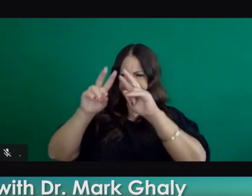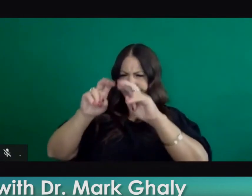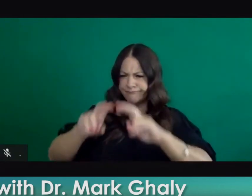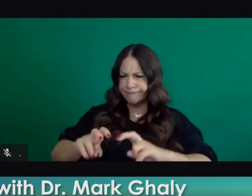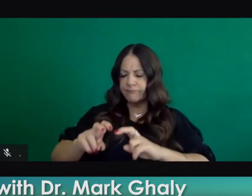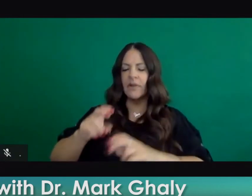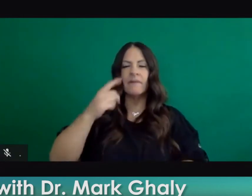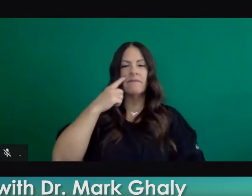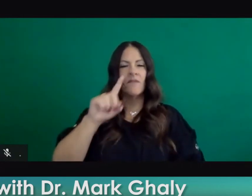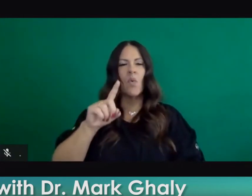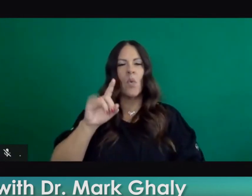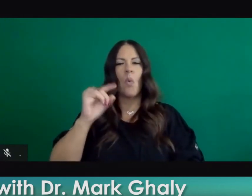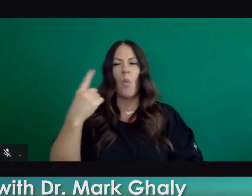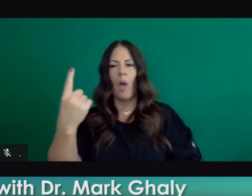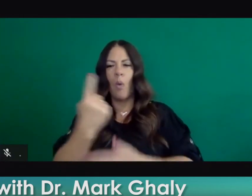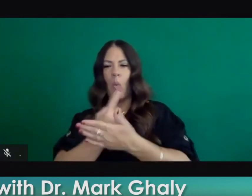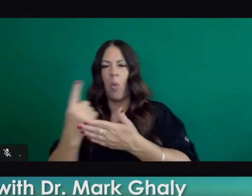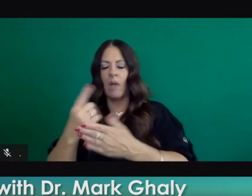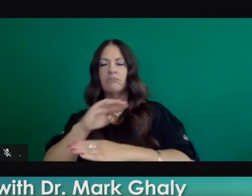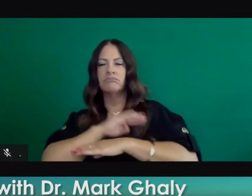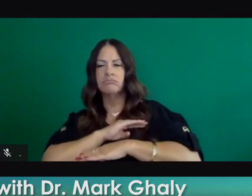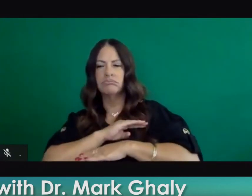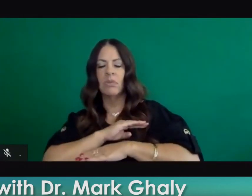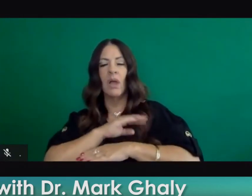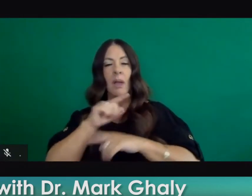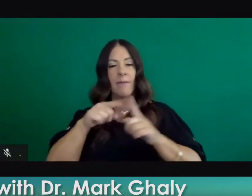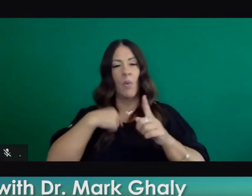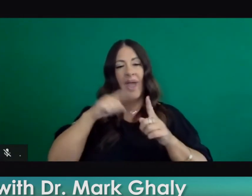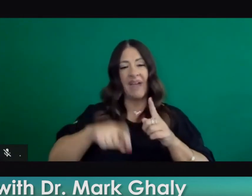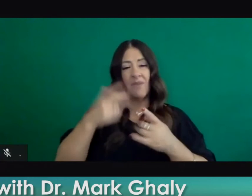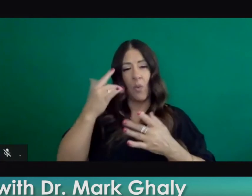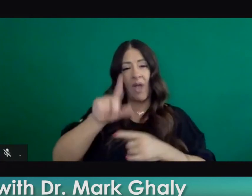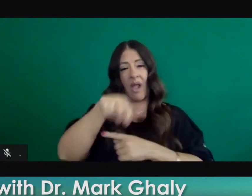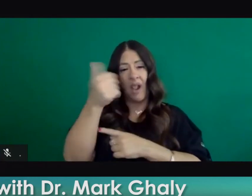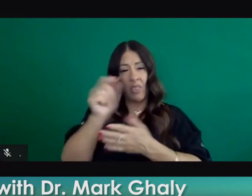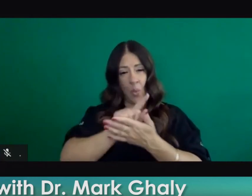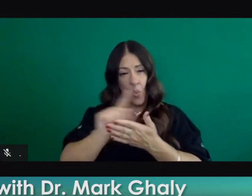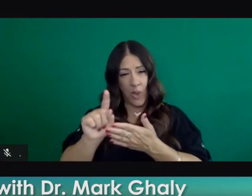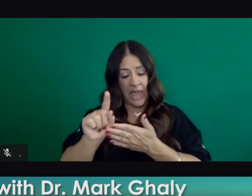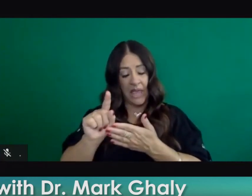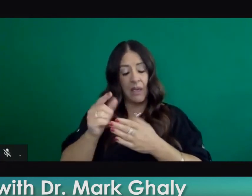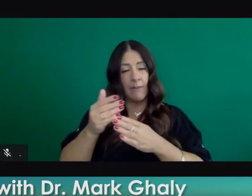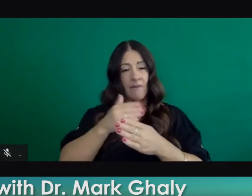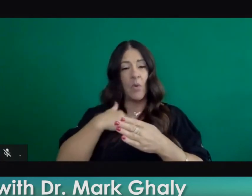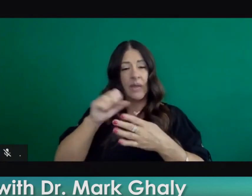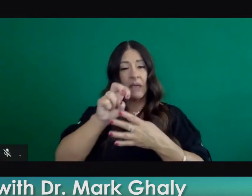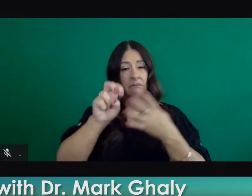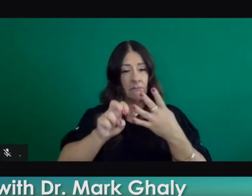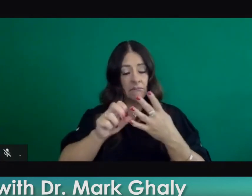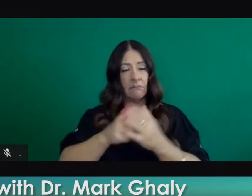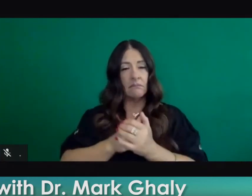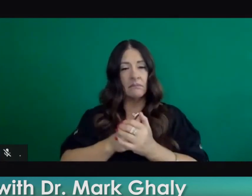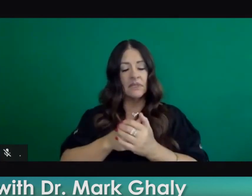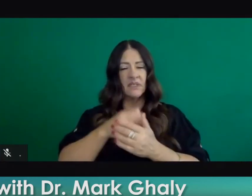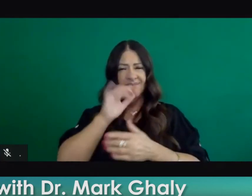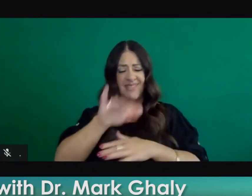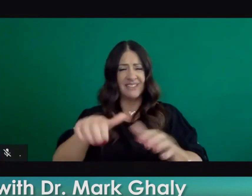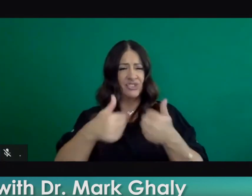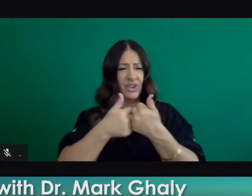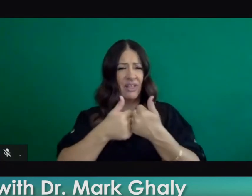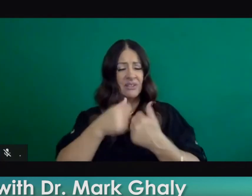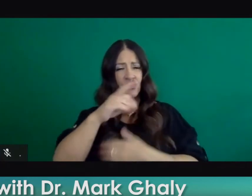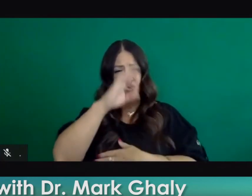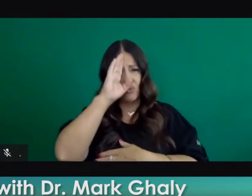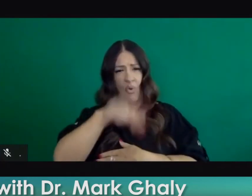were met for 1 week. We still have to meet the second week. I was hoping you could address the difficulty of that challenge, and that you're